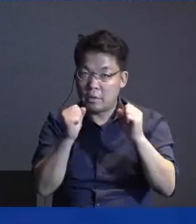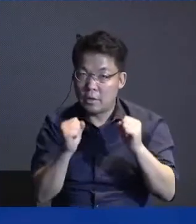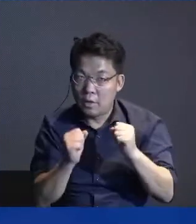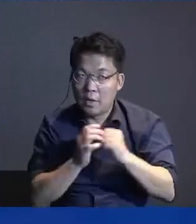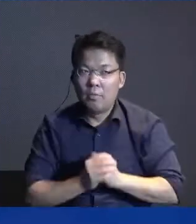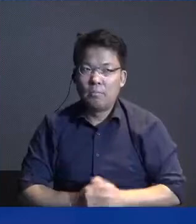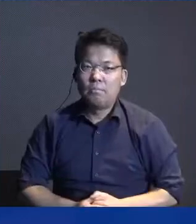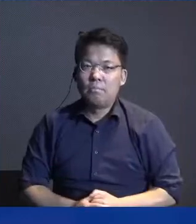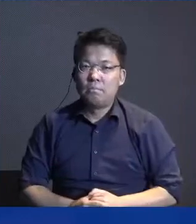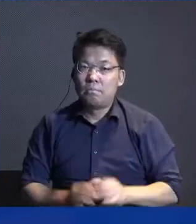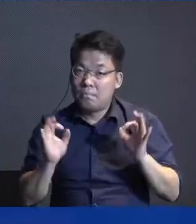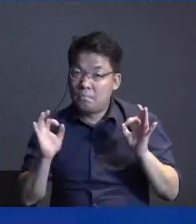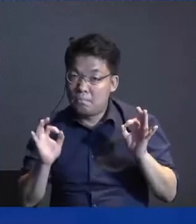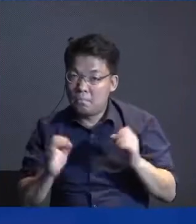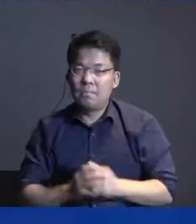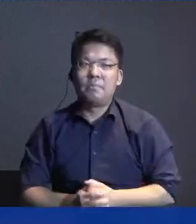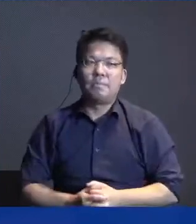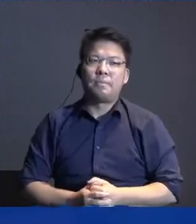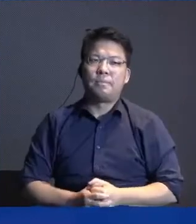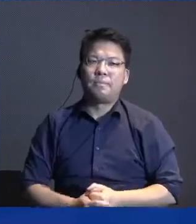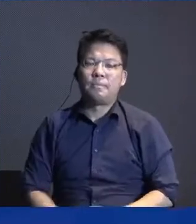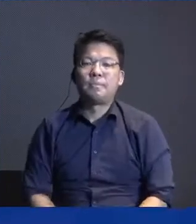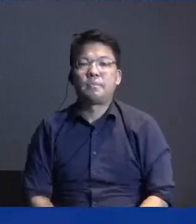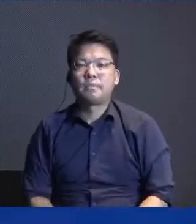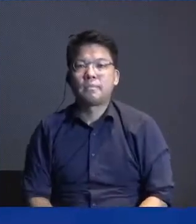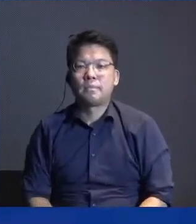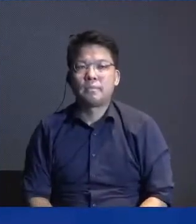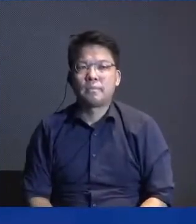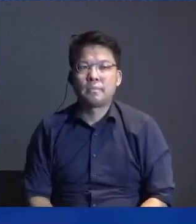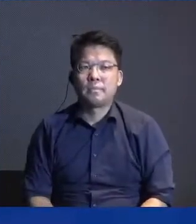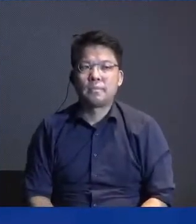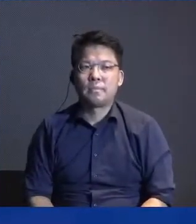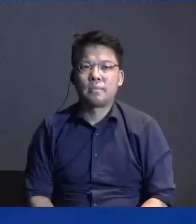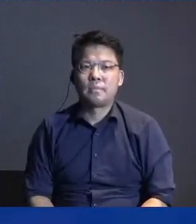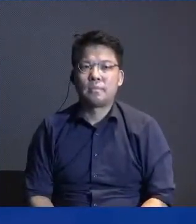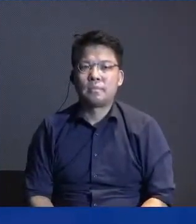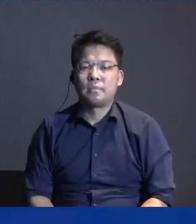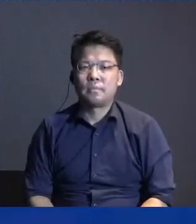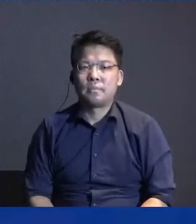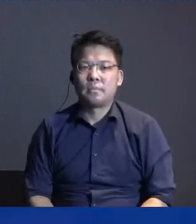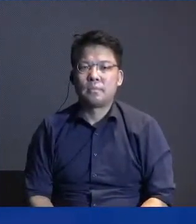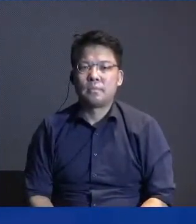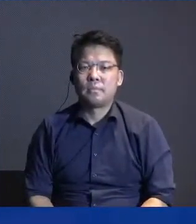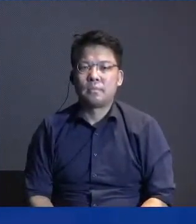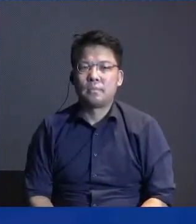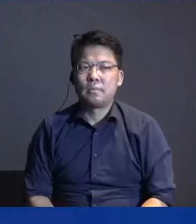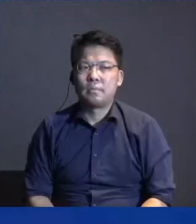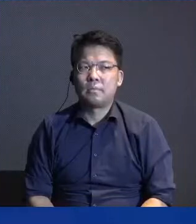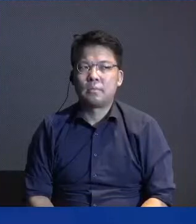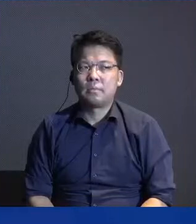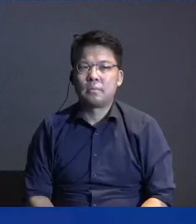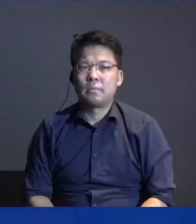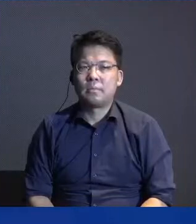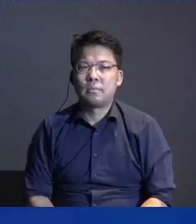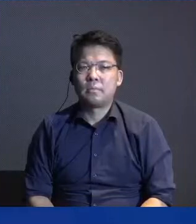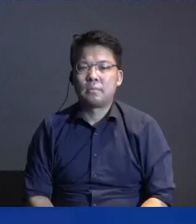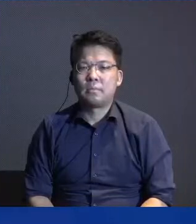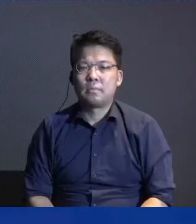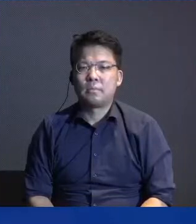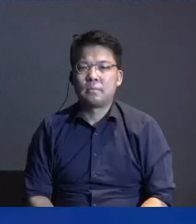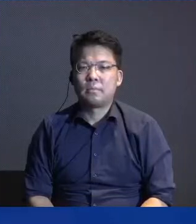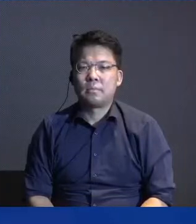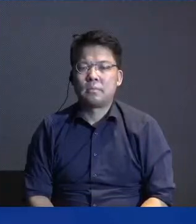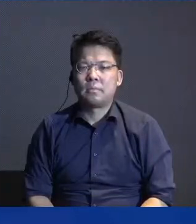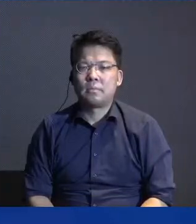Okay, well, yes. I'm here. Yes, okay, so Professor Ha is here. So Professor Ha, I